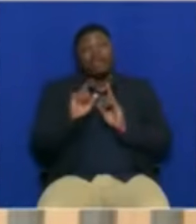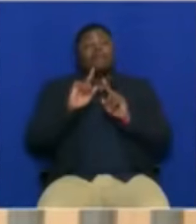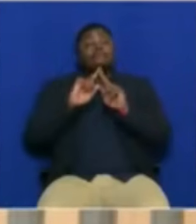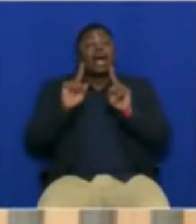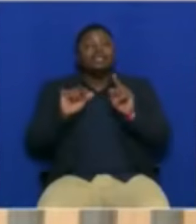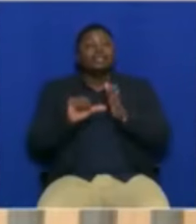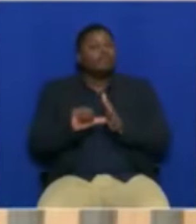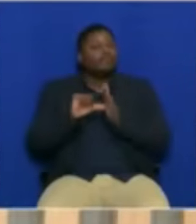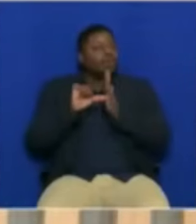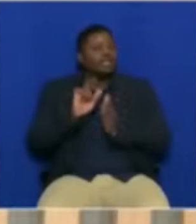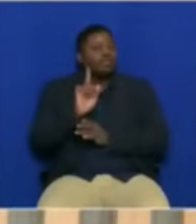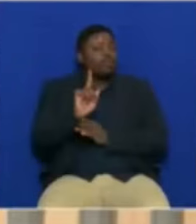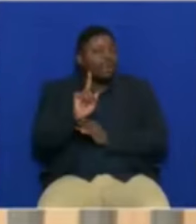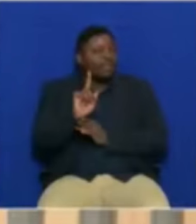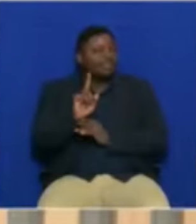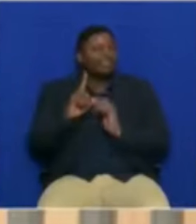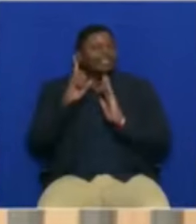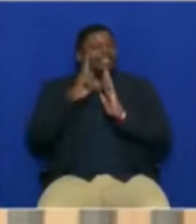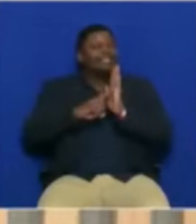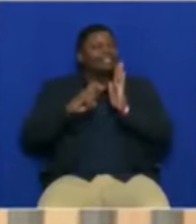opened.